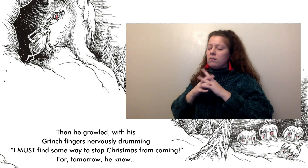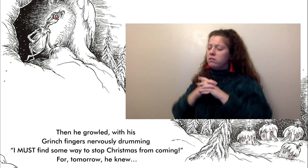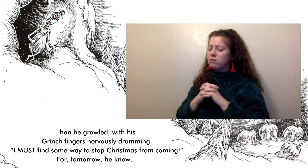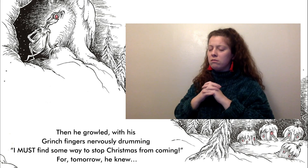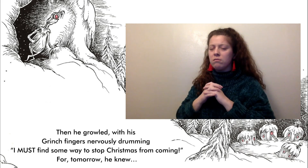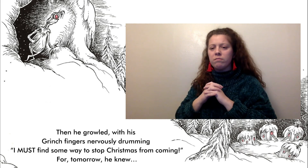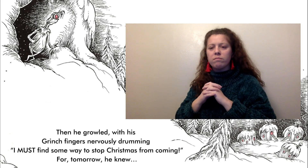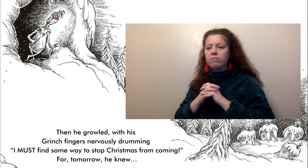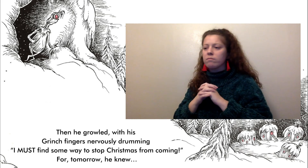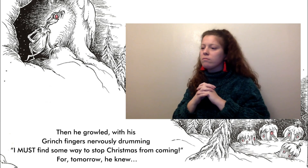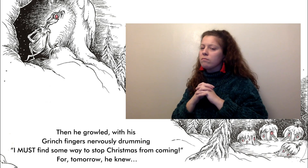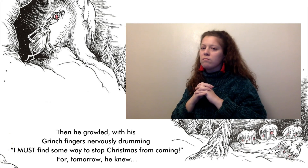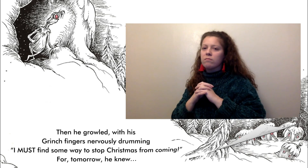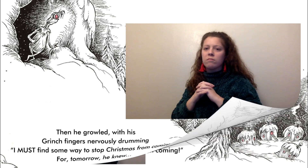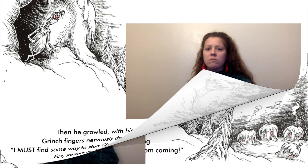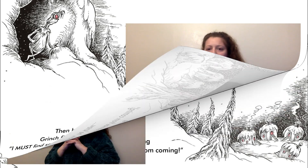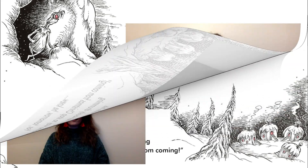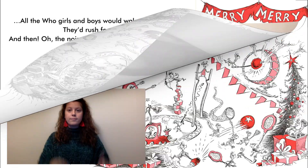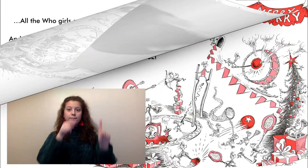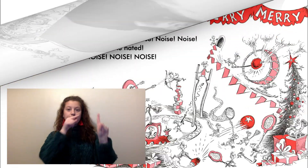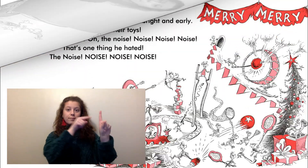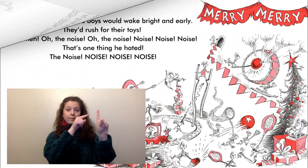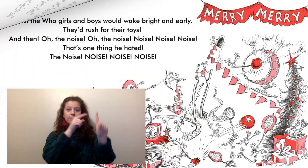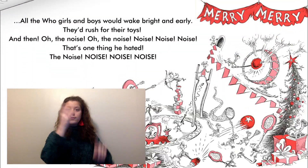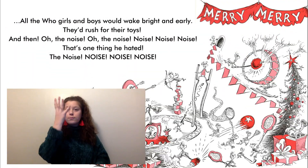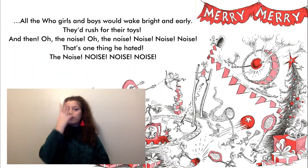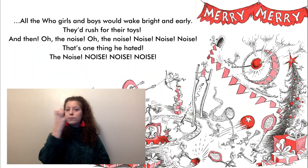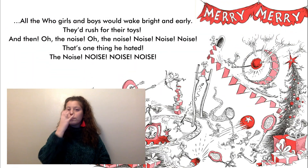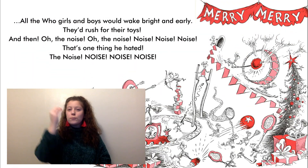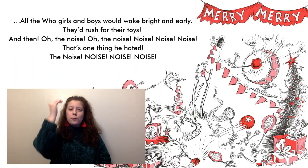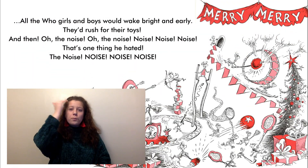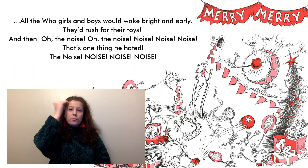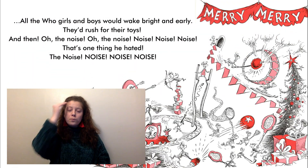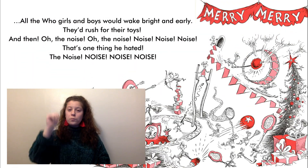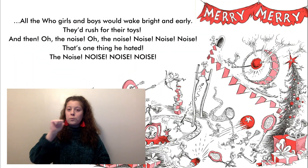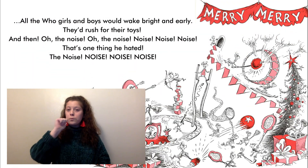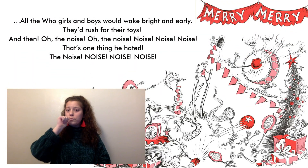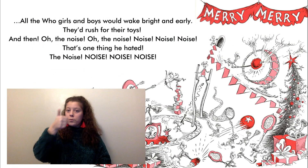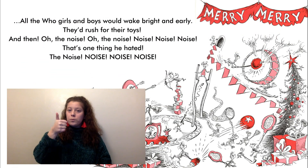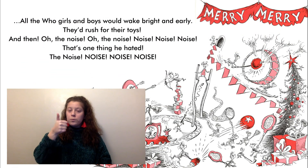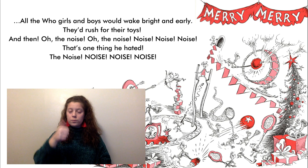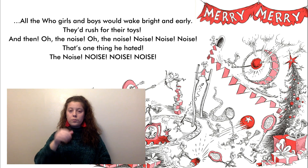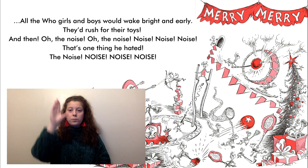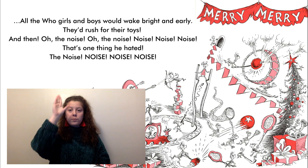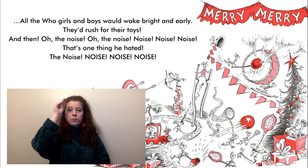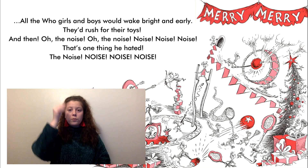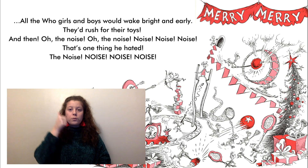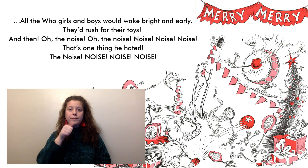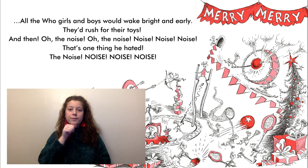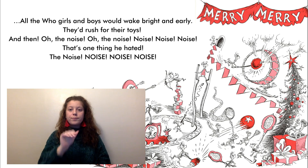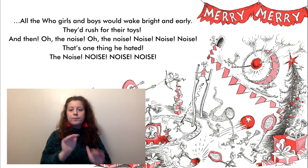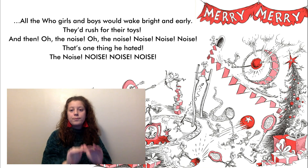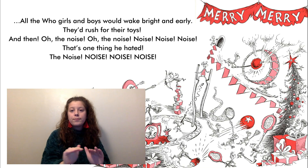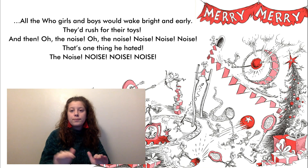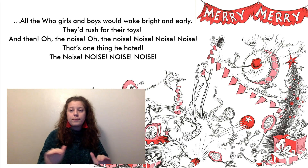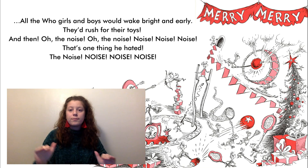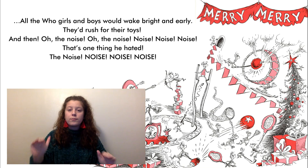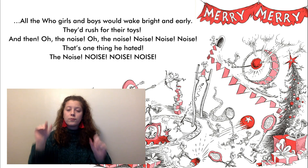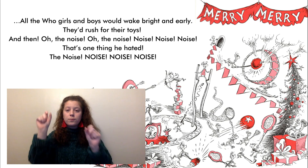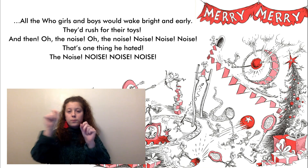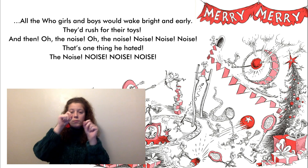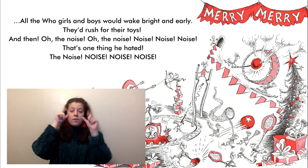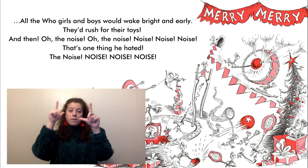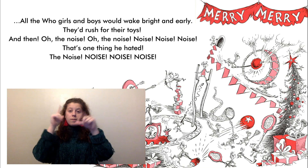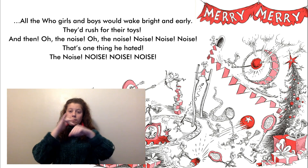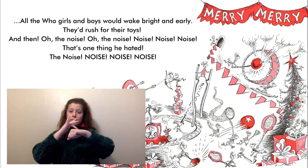For tomorrow, he knew, all the Who girls and boys would wake bright and